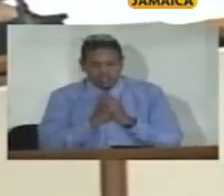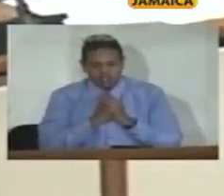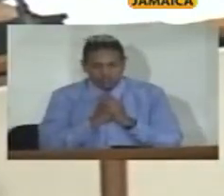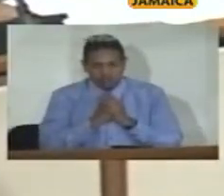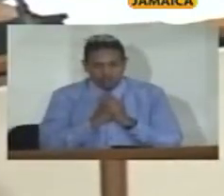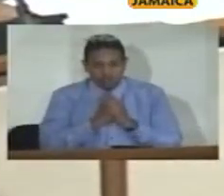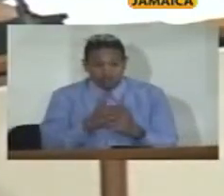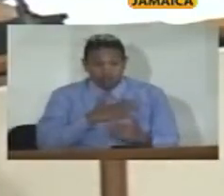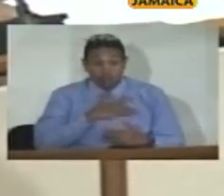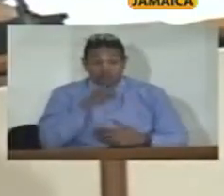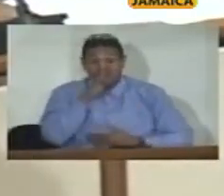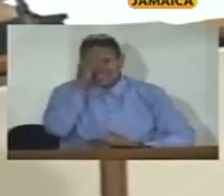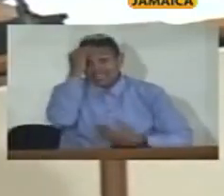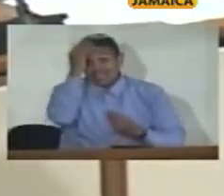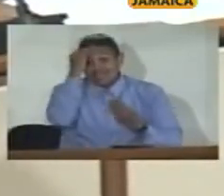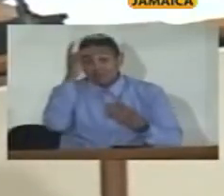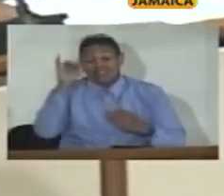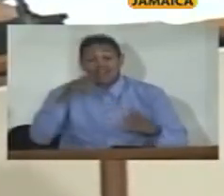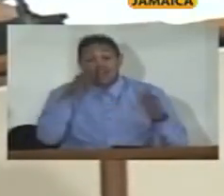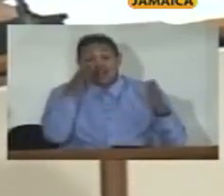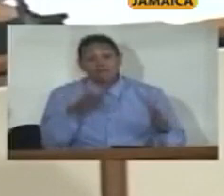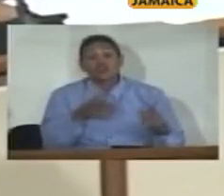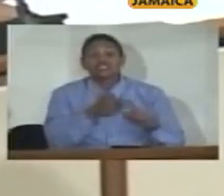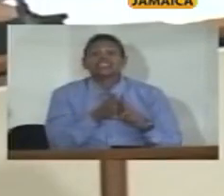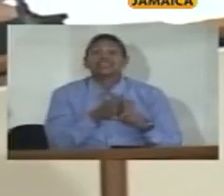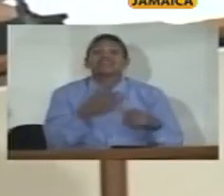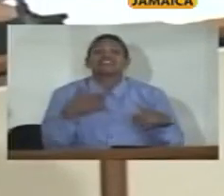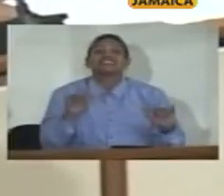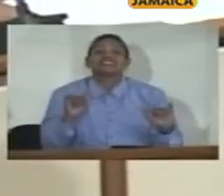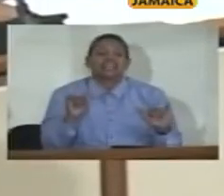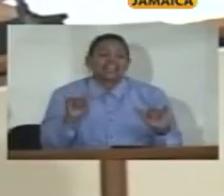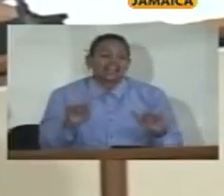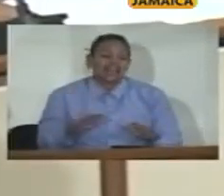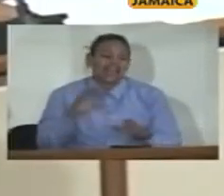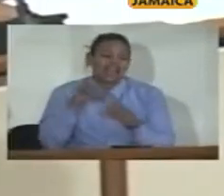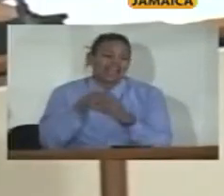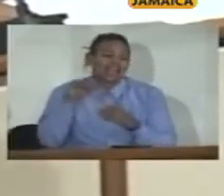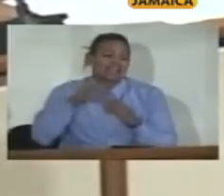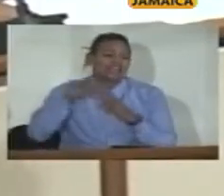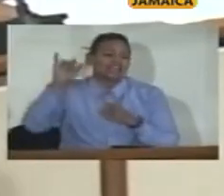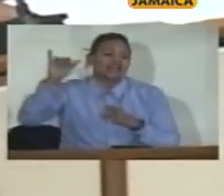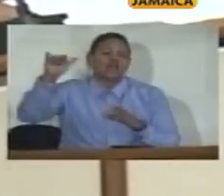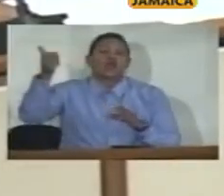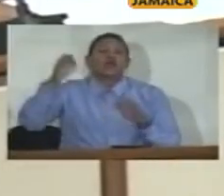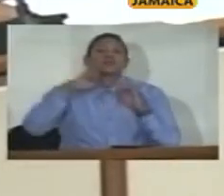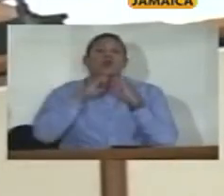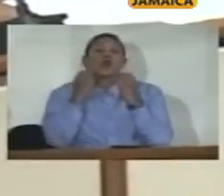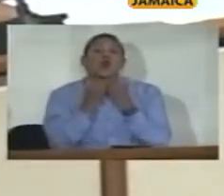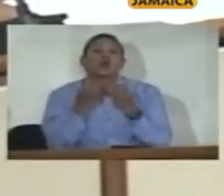my information is that that person is still engaged in that other organization